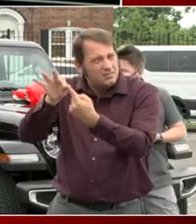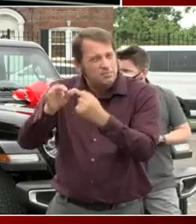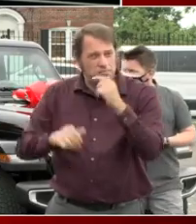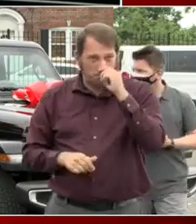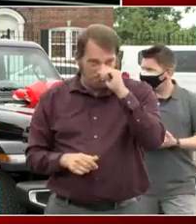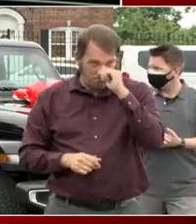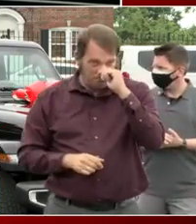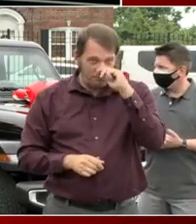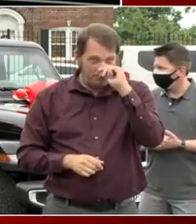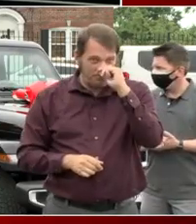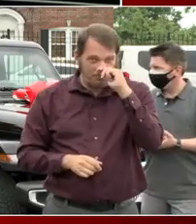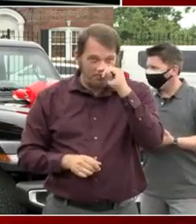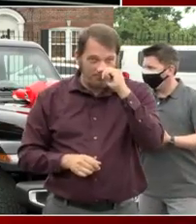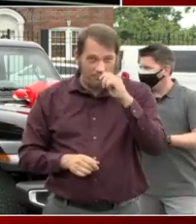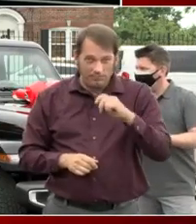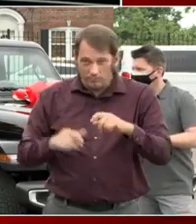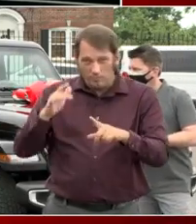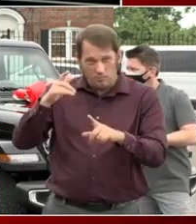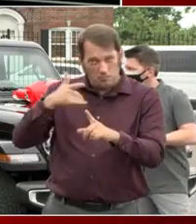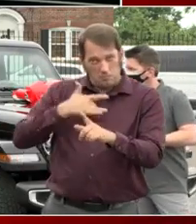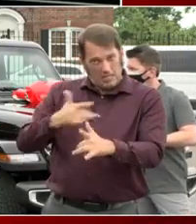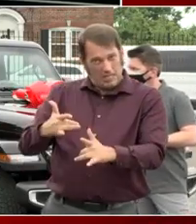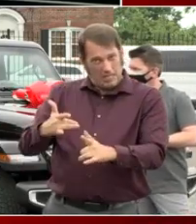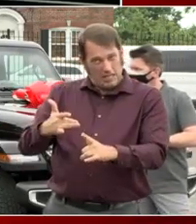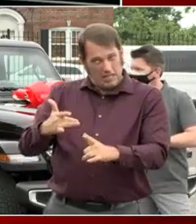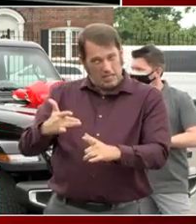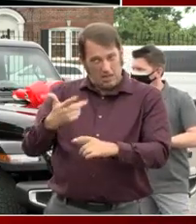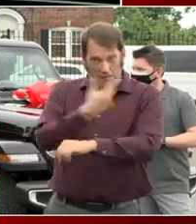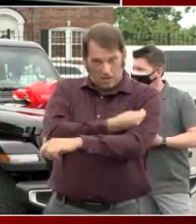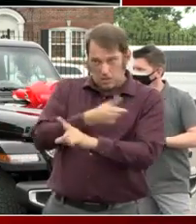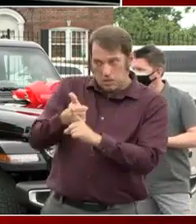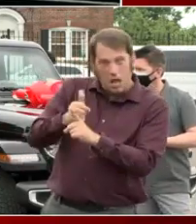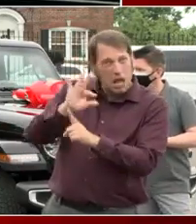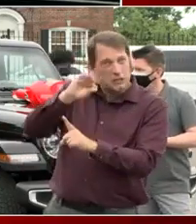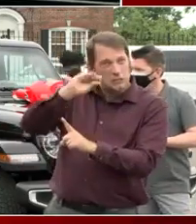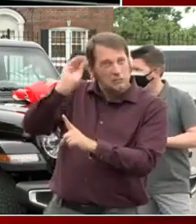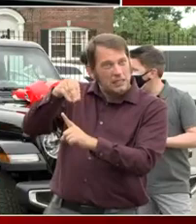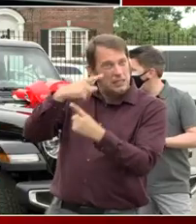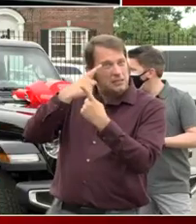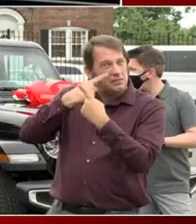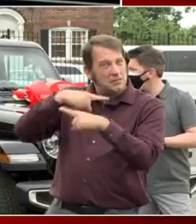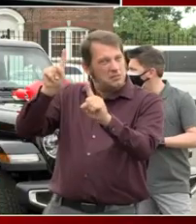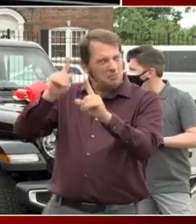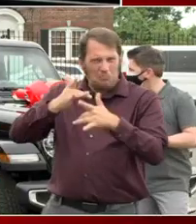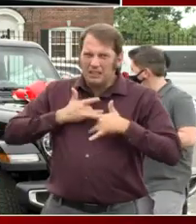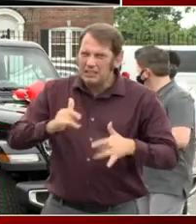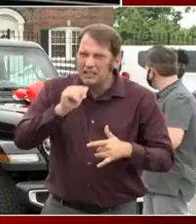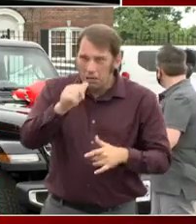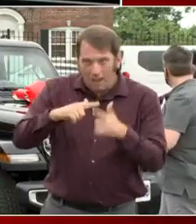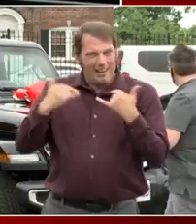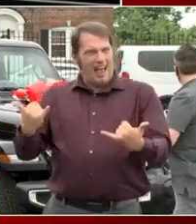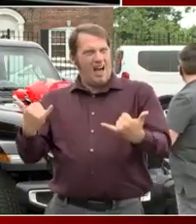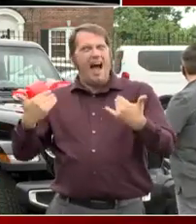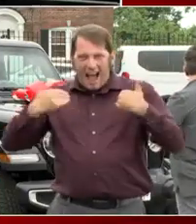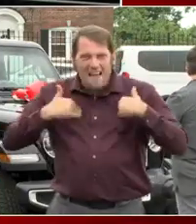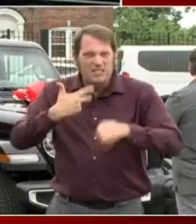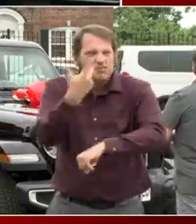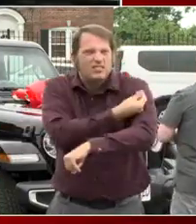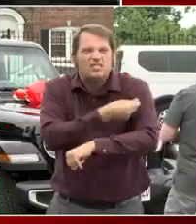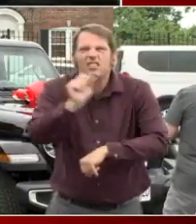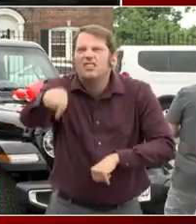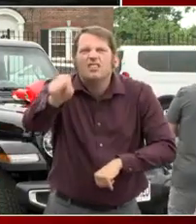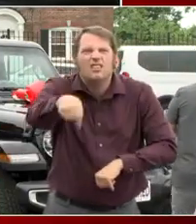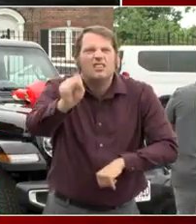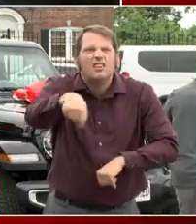90% effective. And the vaccines that we're now have available to us can prevent any kind